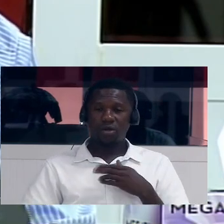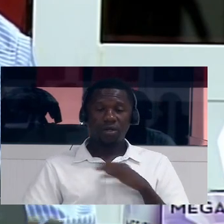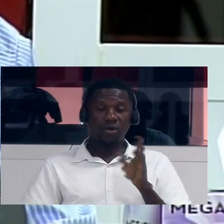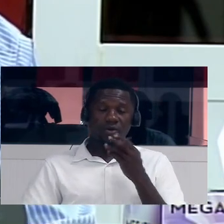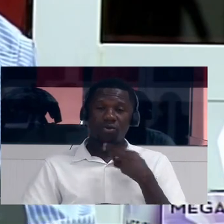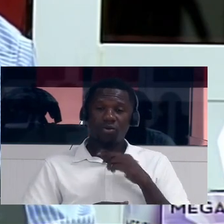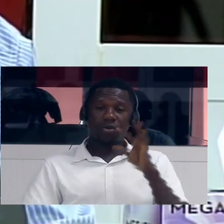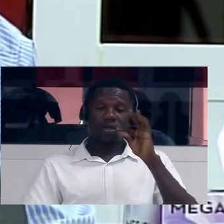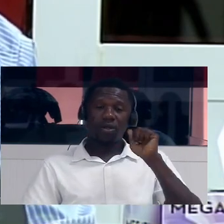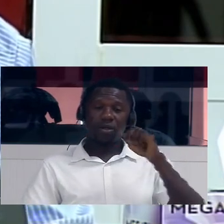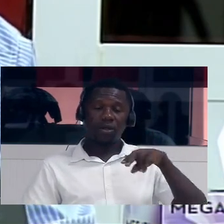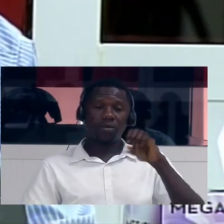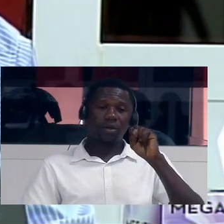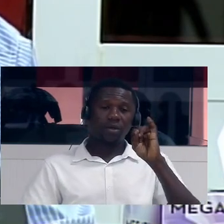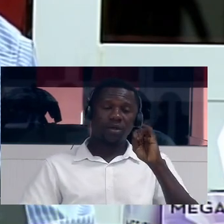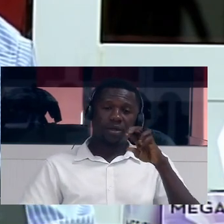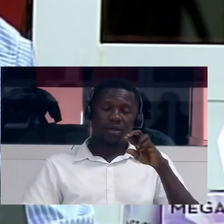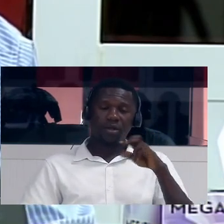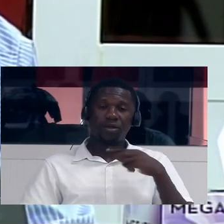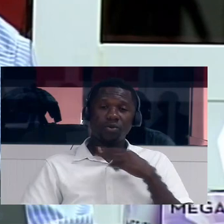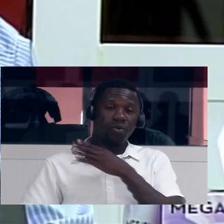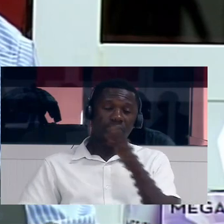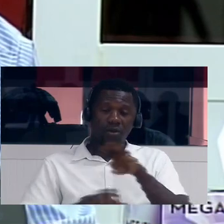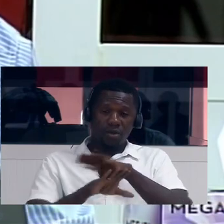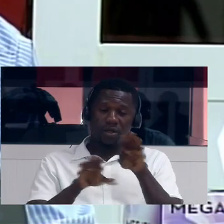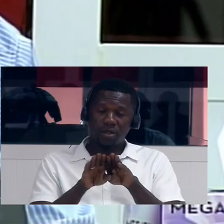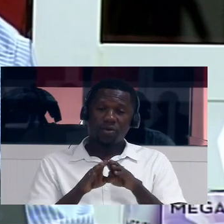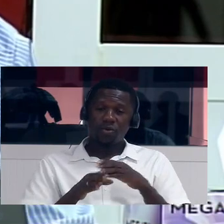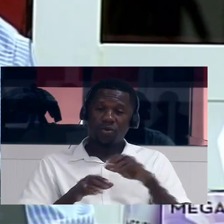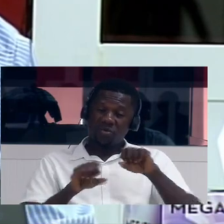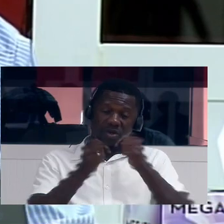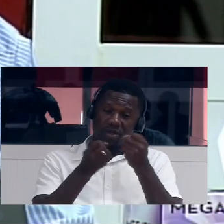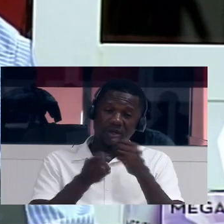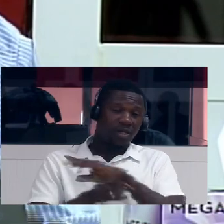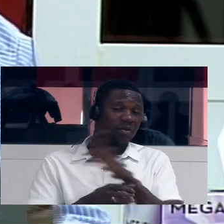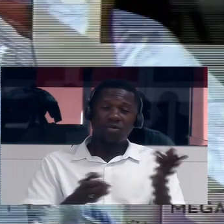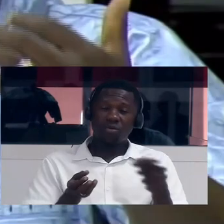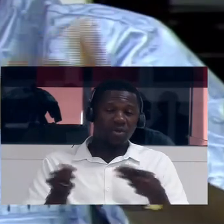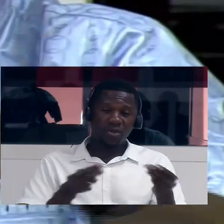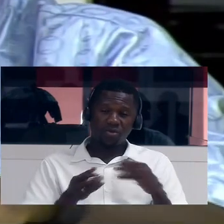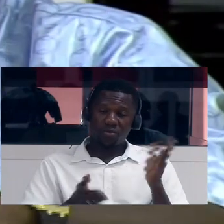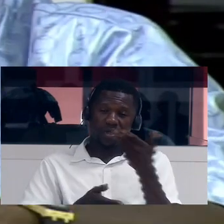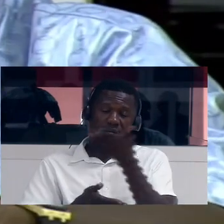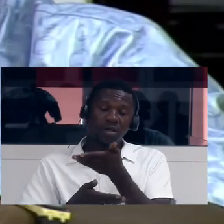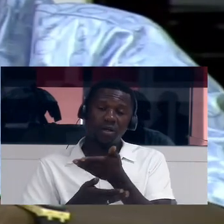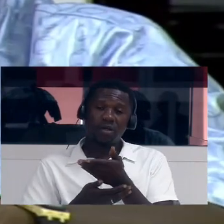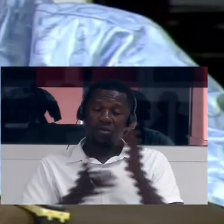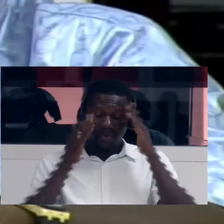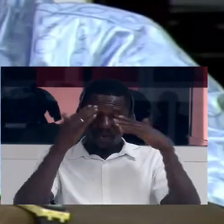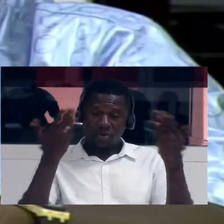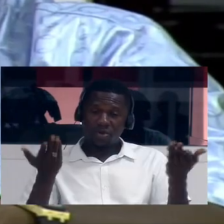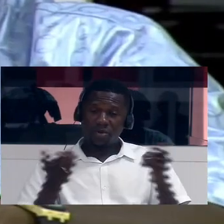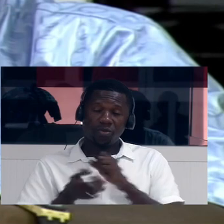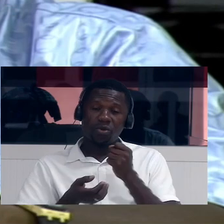up, those who were on the ground who messed it up had no business to be there. They had no business to be there. I don't know them because I was not there, and they